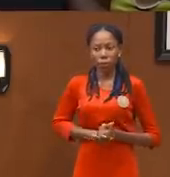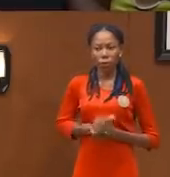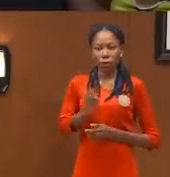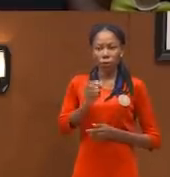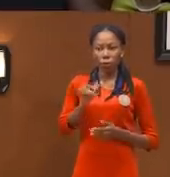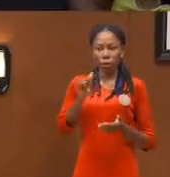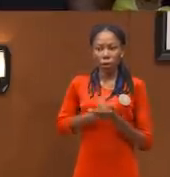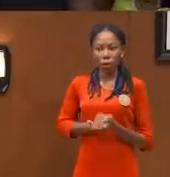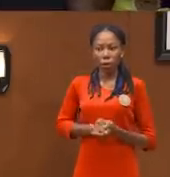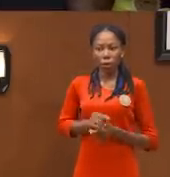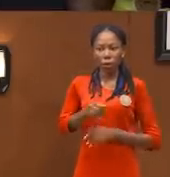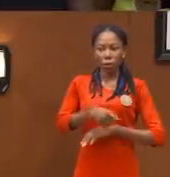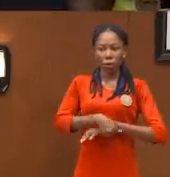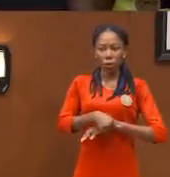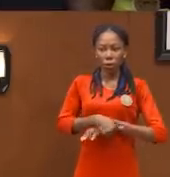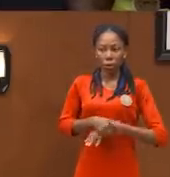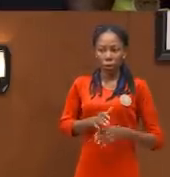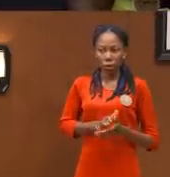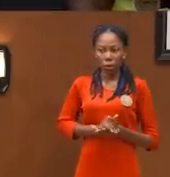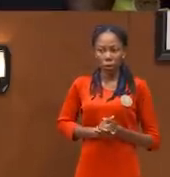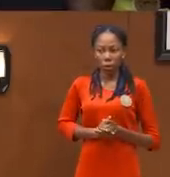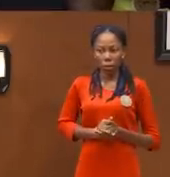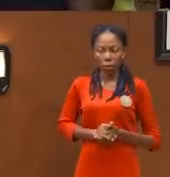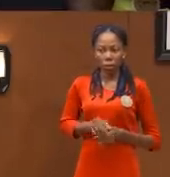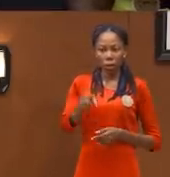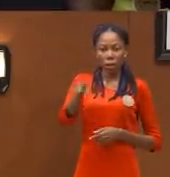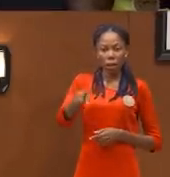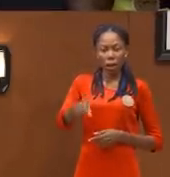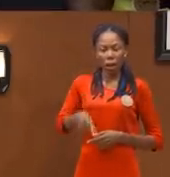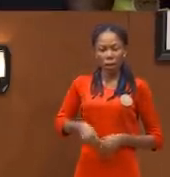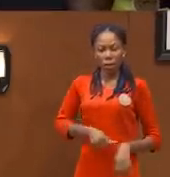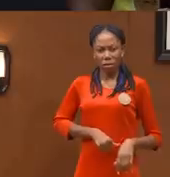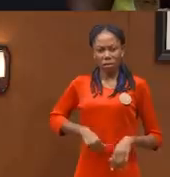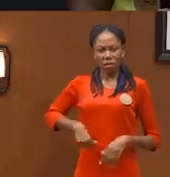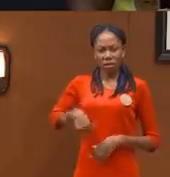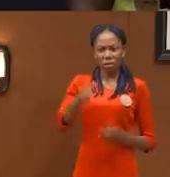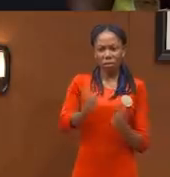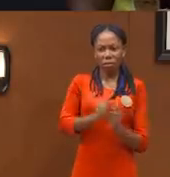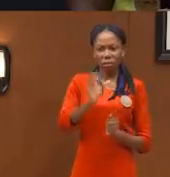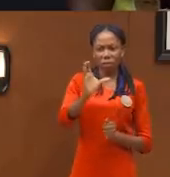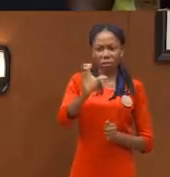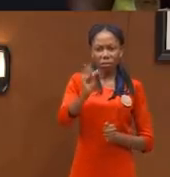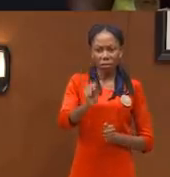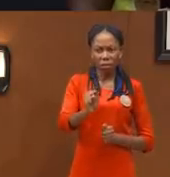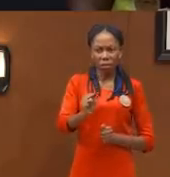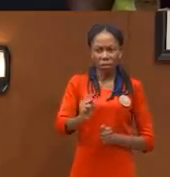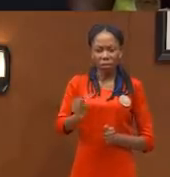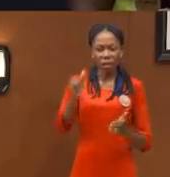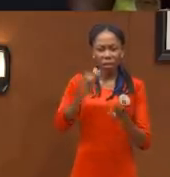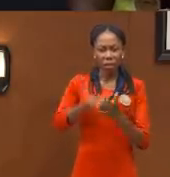night, me giving birth with operation and the following night going out to beg for money.